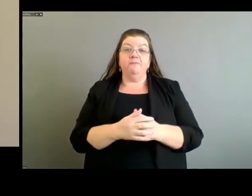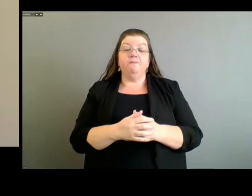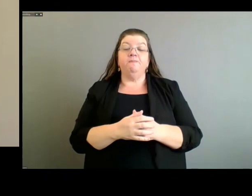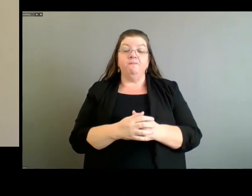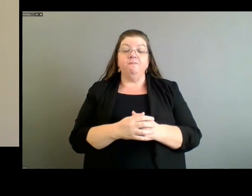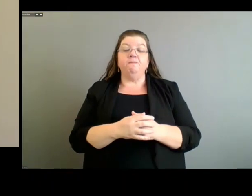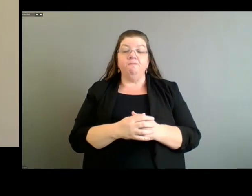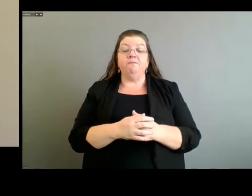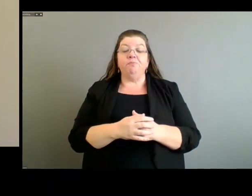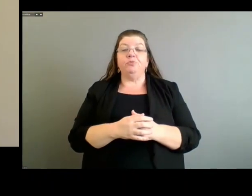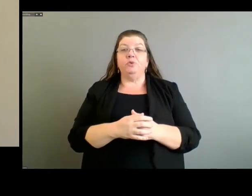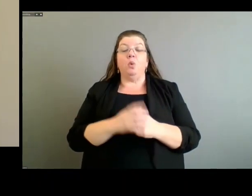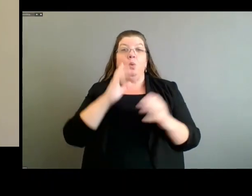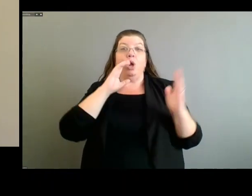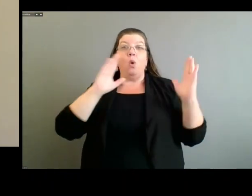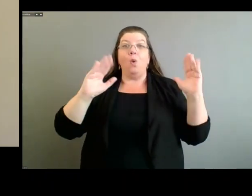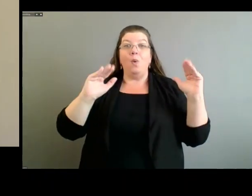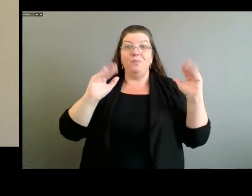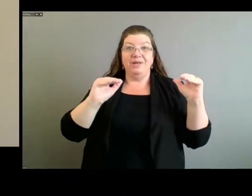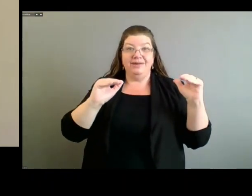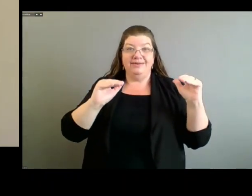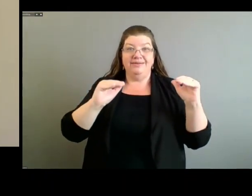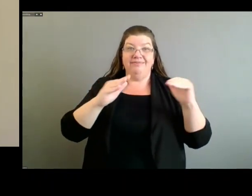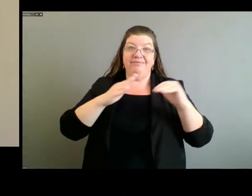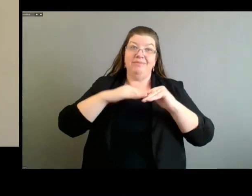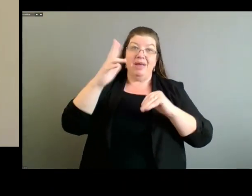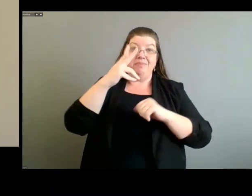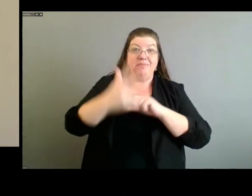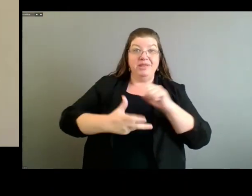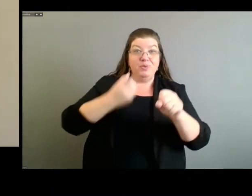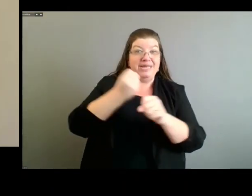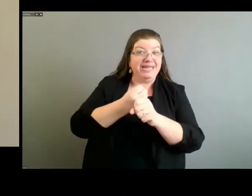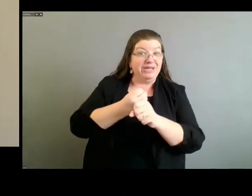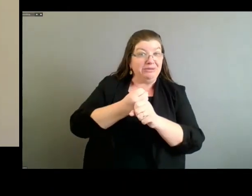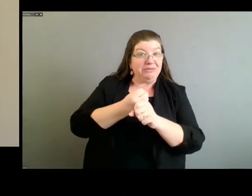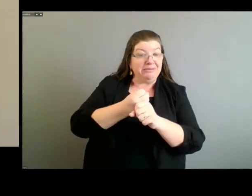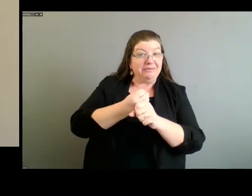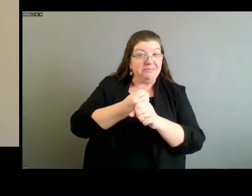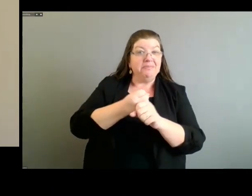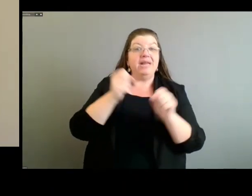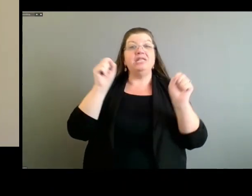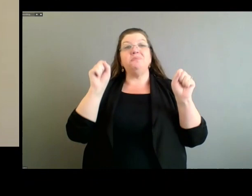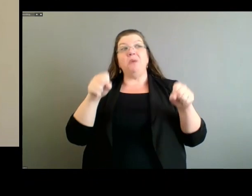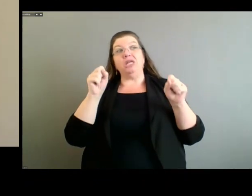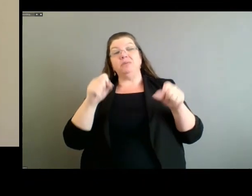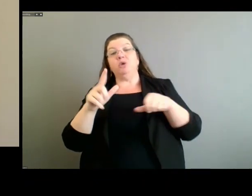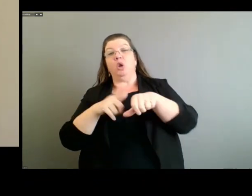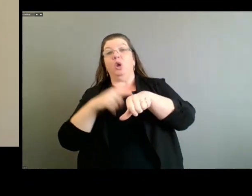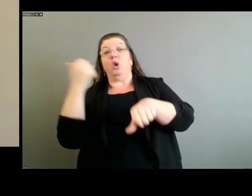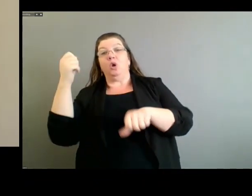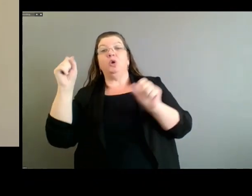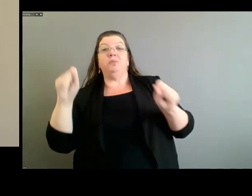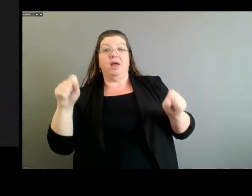We are hoping a minimum for 3 years, but it's possible that it lasts even longer.